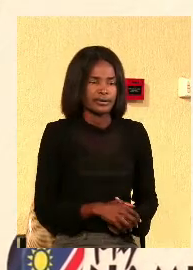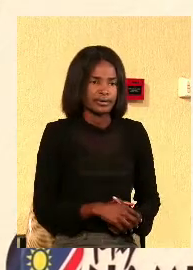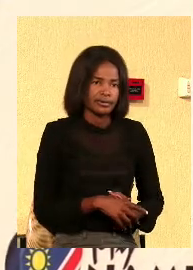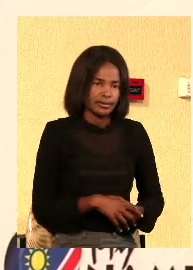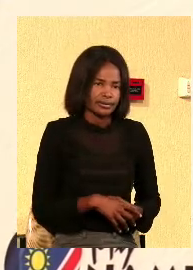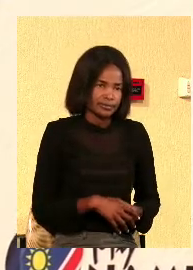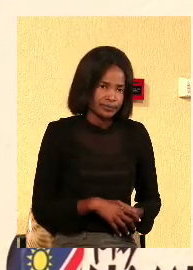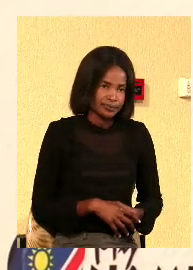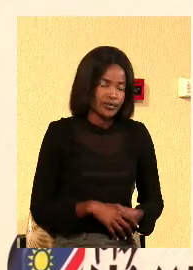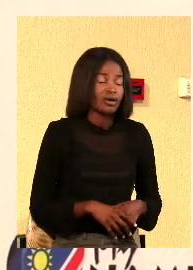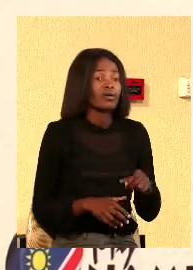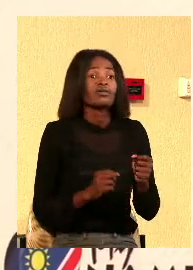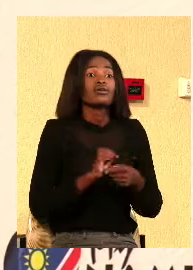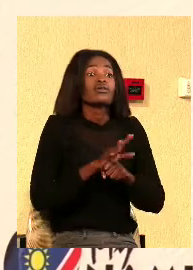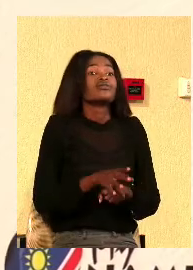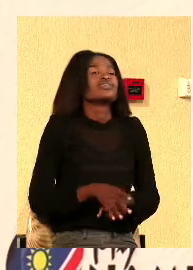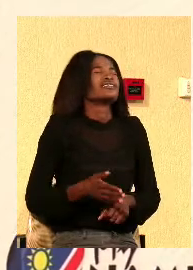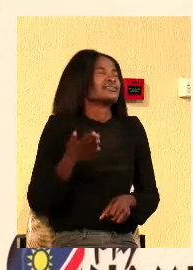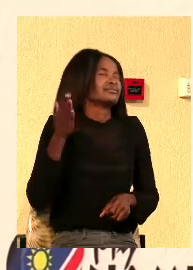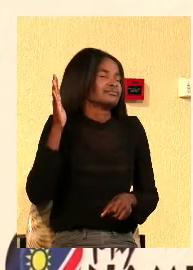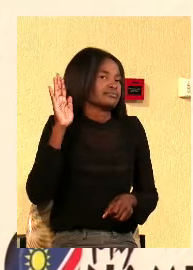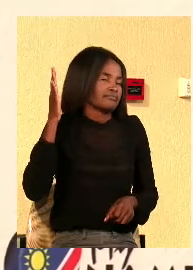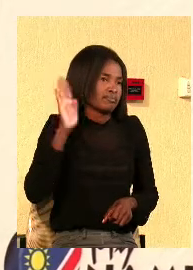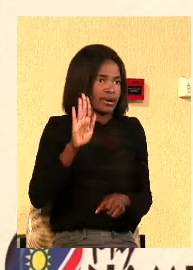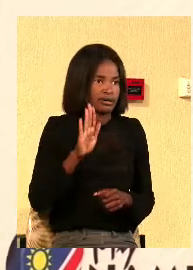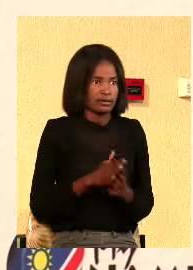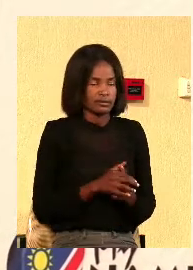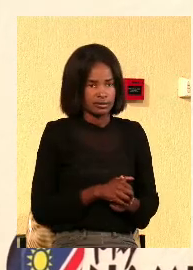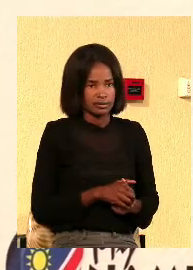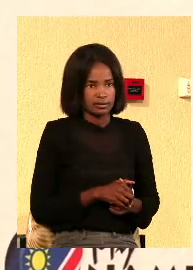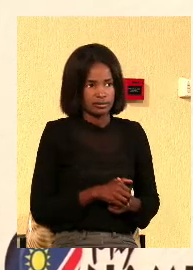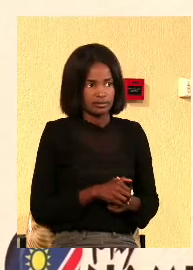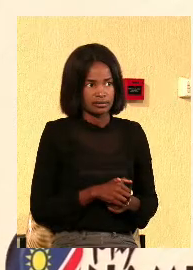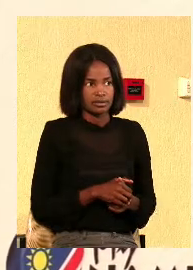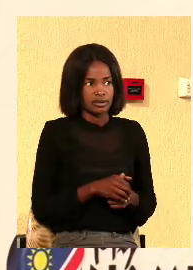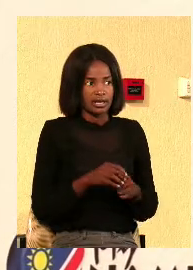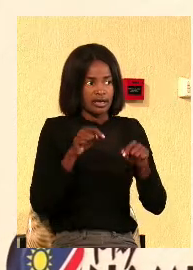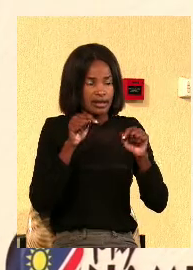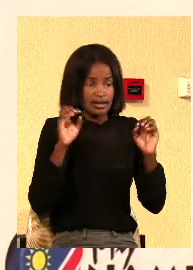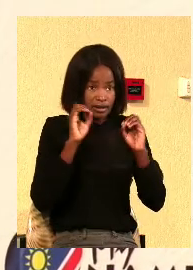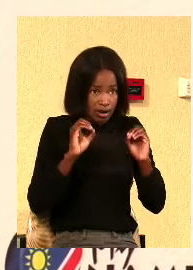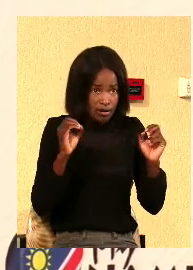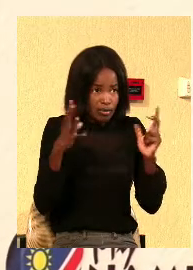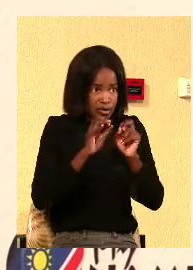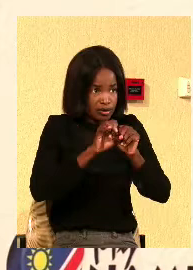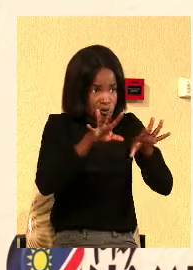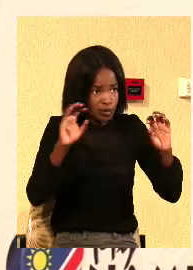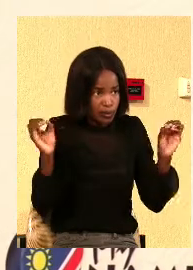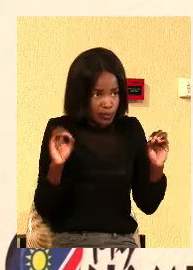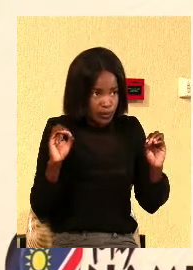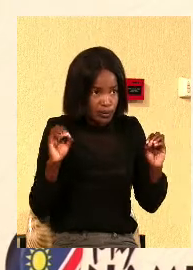this is how serious it is. So let's try by all means, if we don't have it now, the community